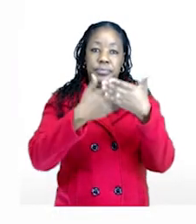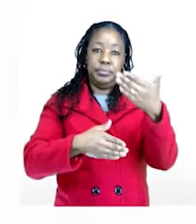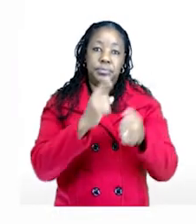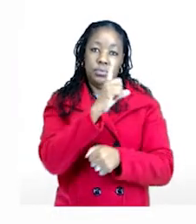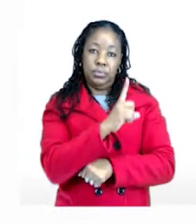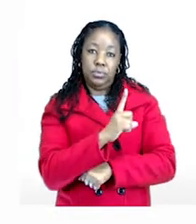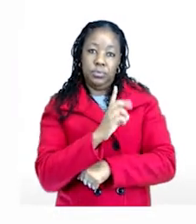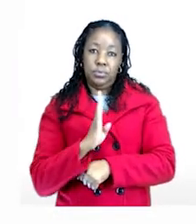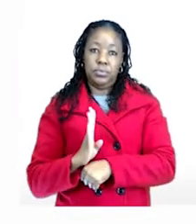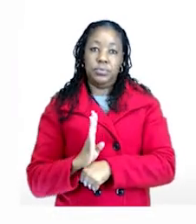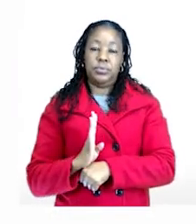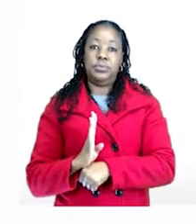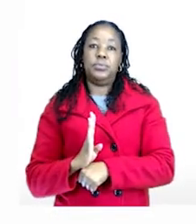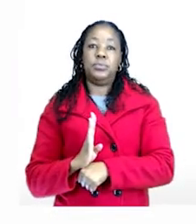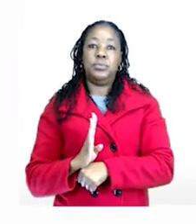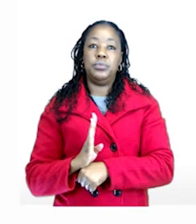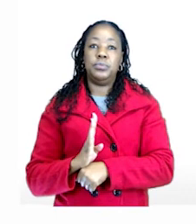14 of our booklet.